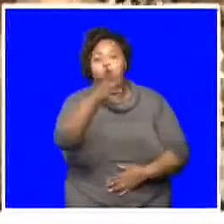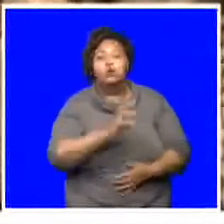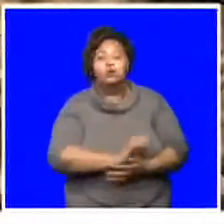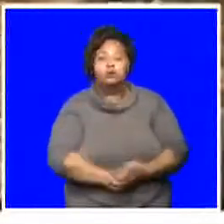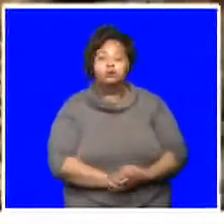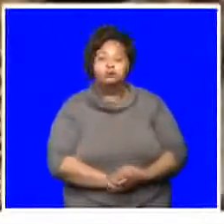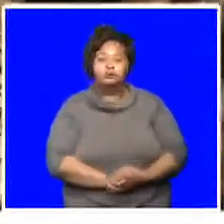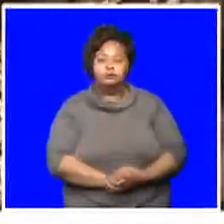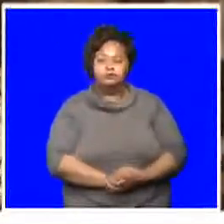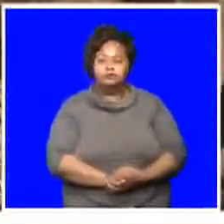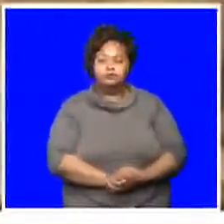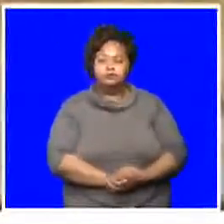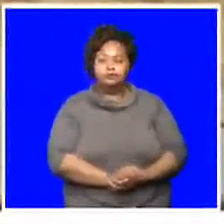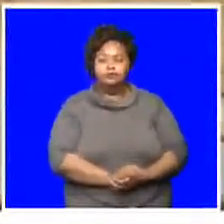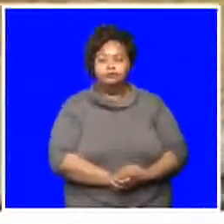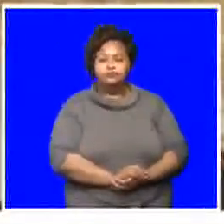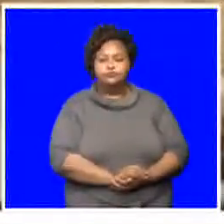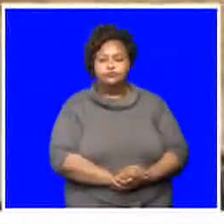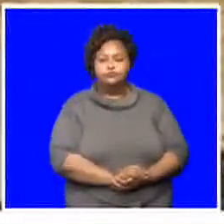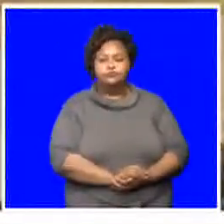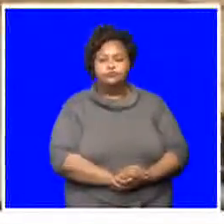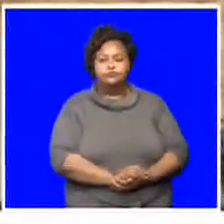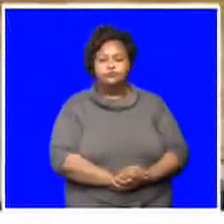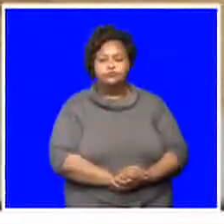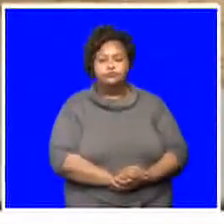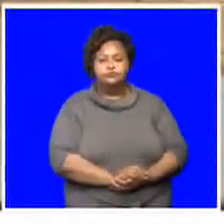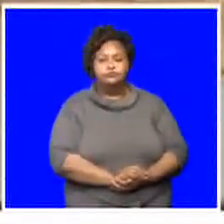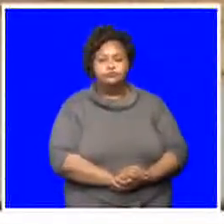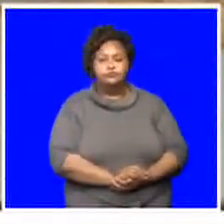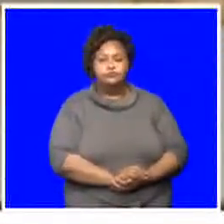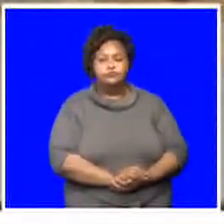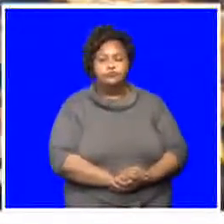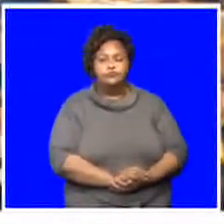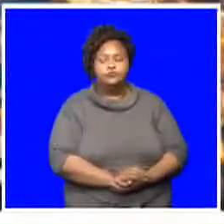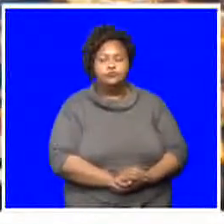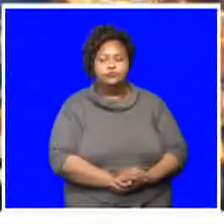Sandile Makanya reporting from Buhleni Royal Residence.